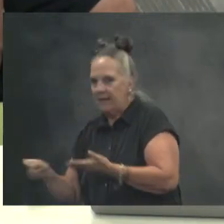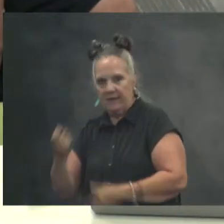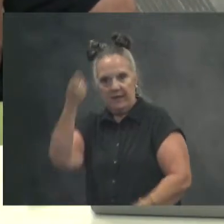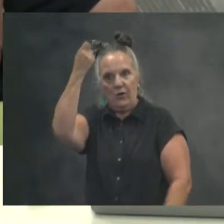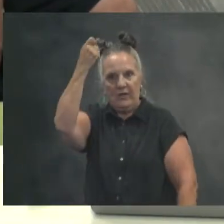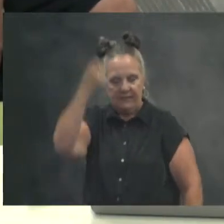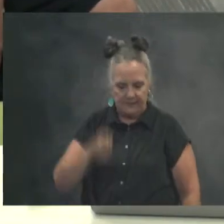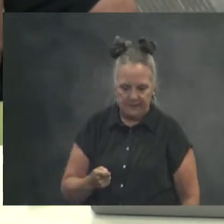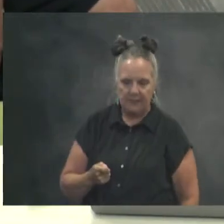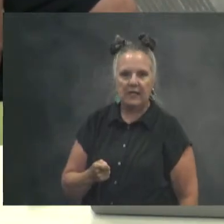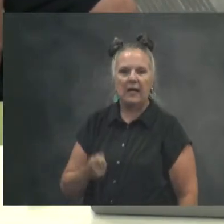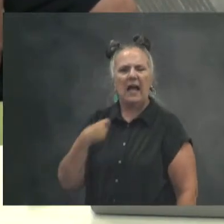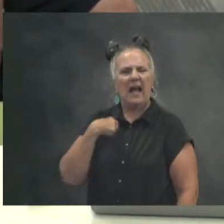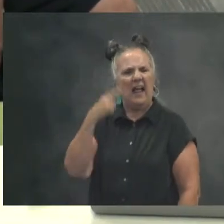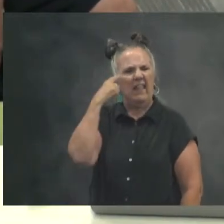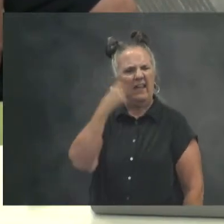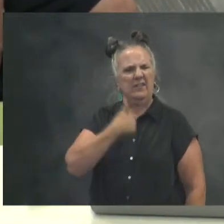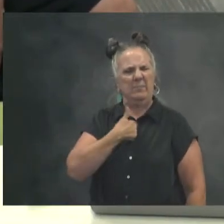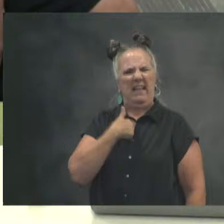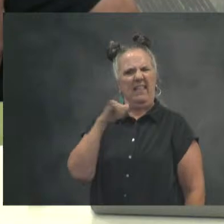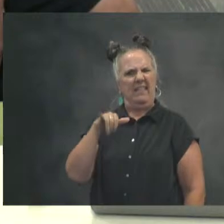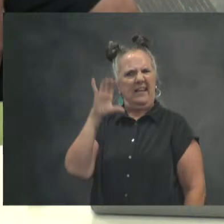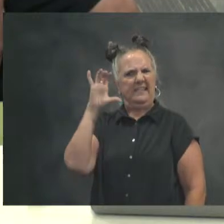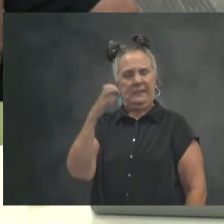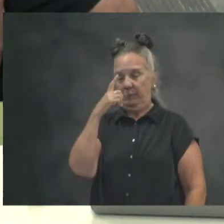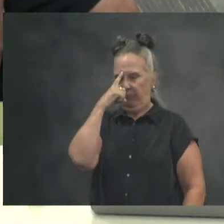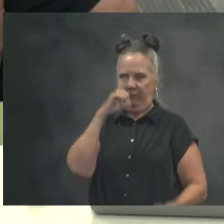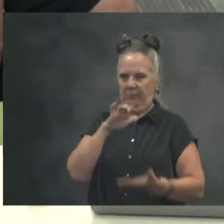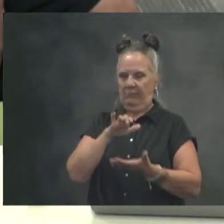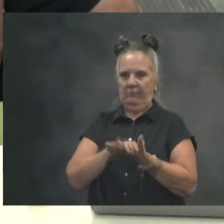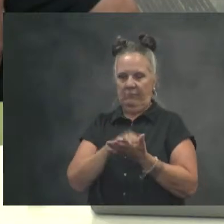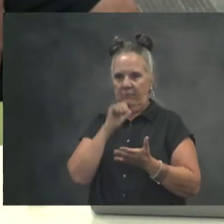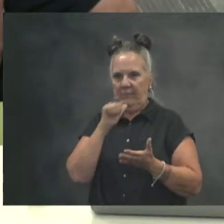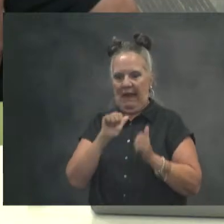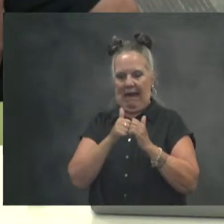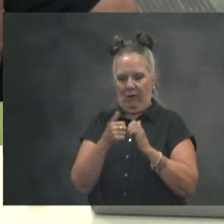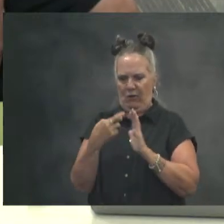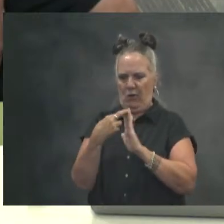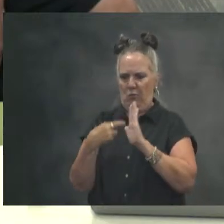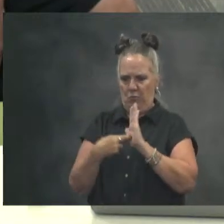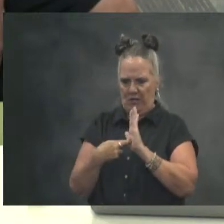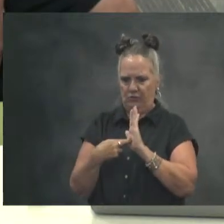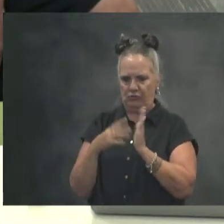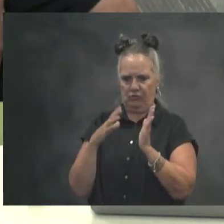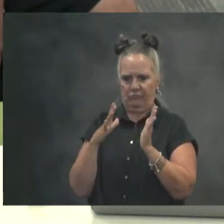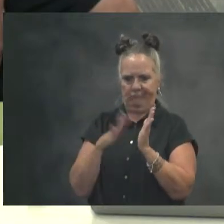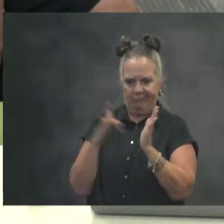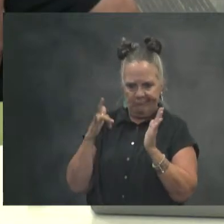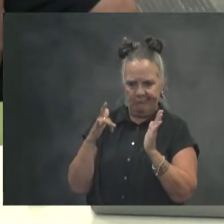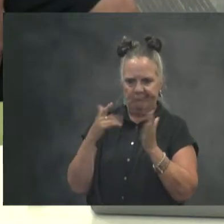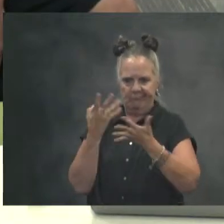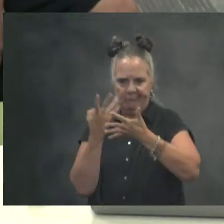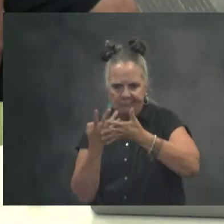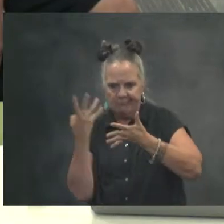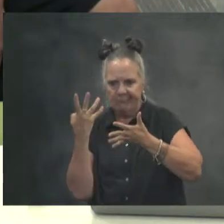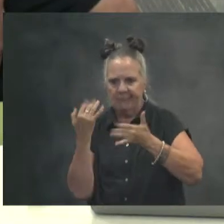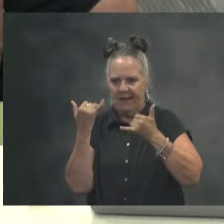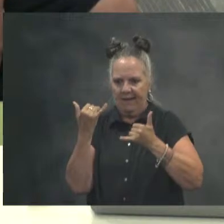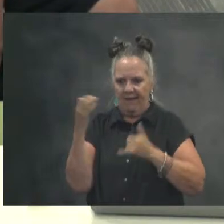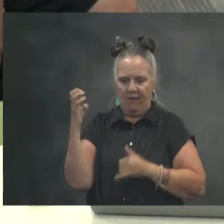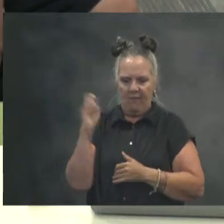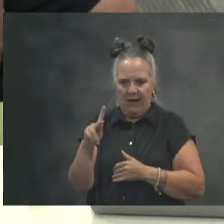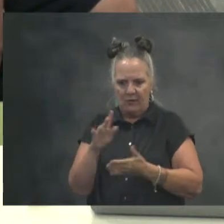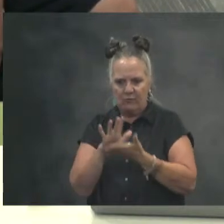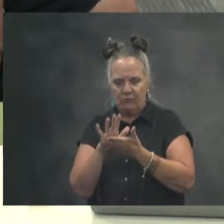is. And I thought to myself, that seems unbelievable. How could a registered offender find their way inside of a school